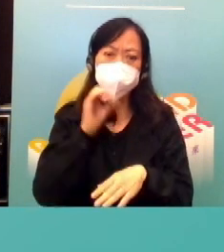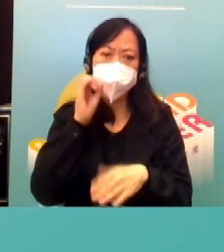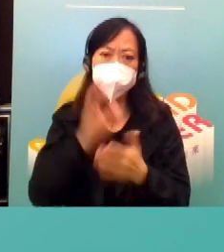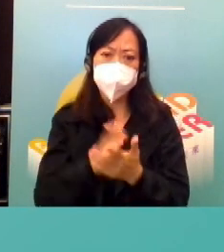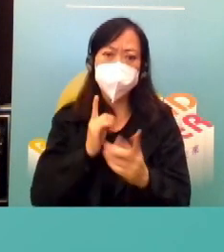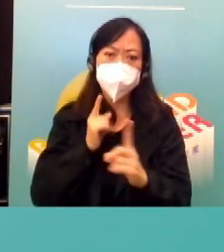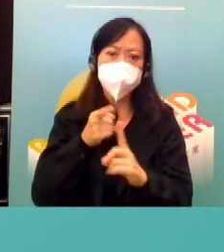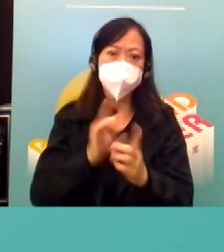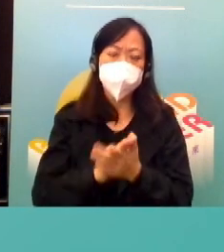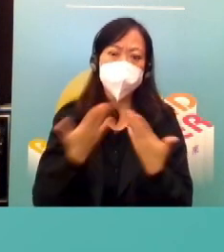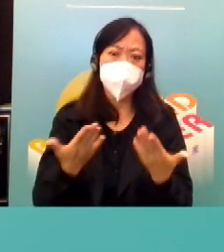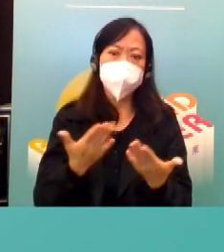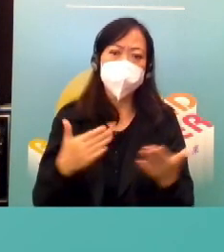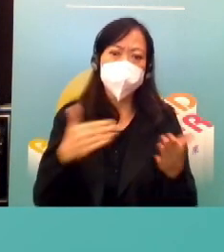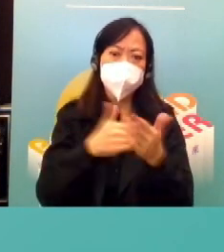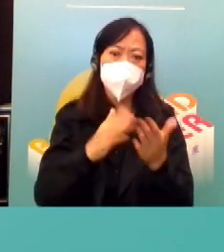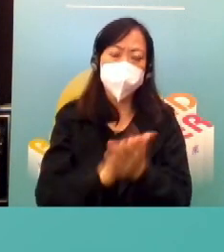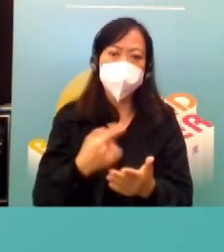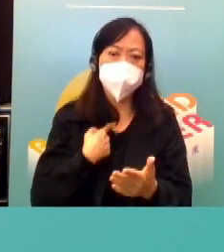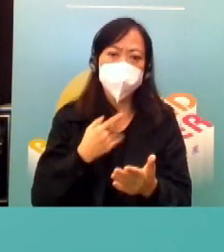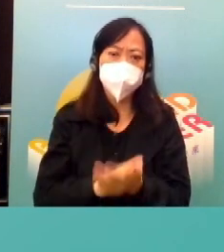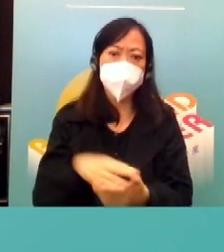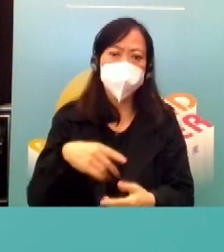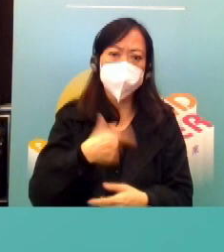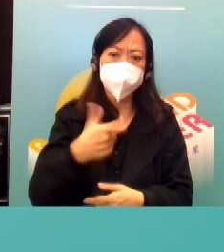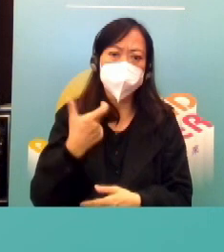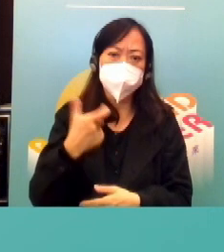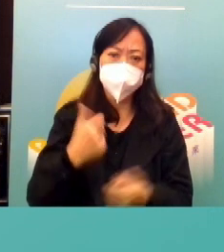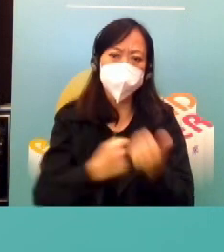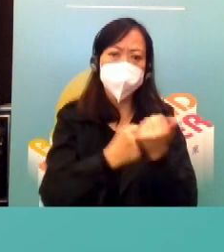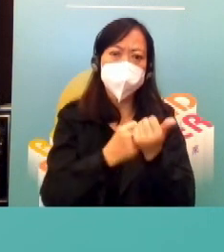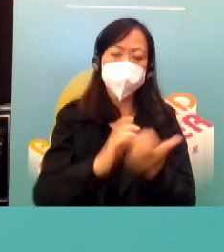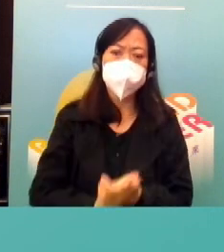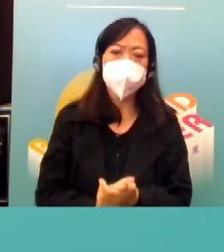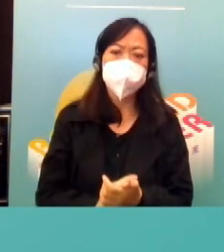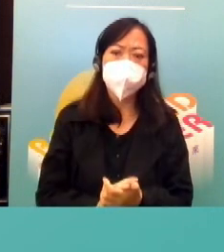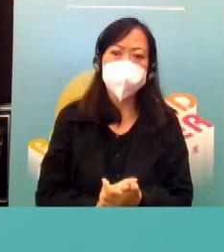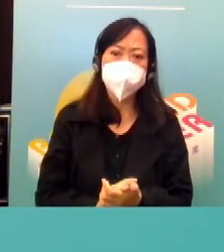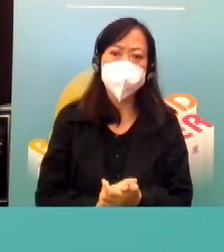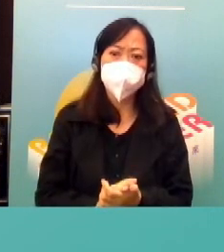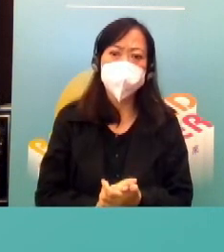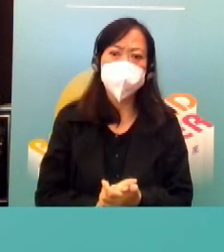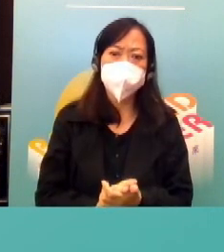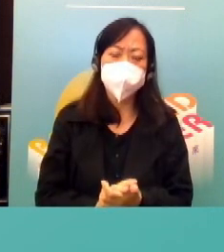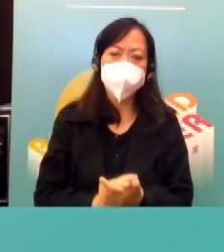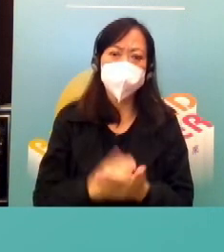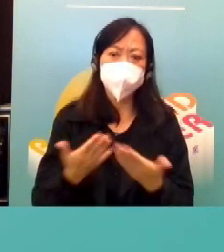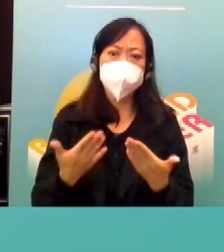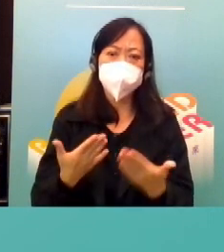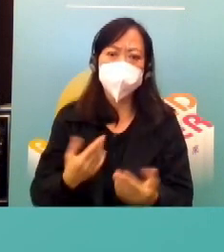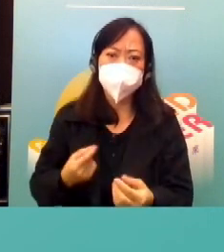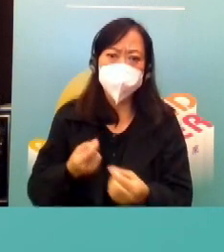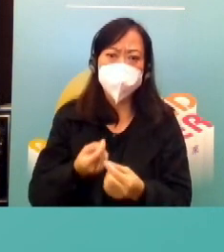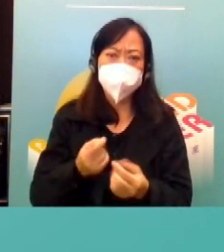financial support. Now, this is actually from a recent report by OECD looking at the funding